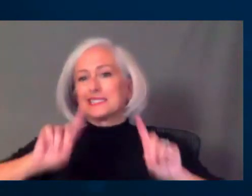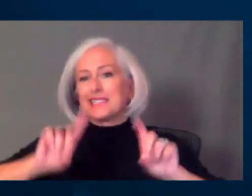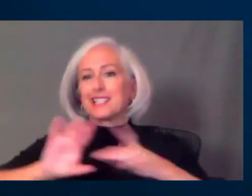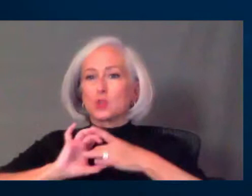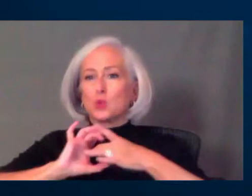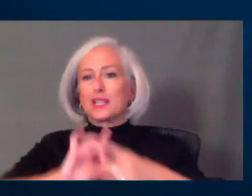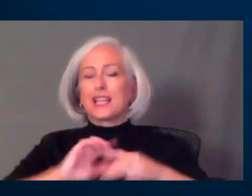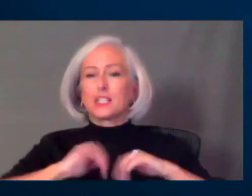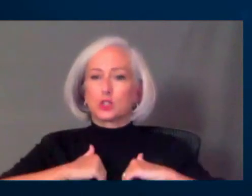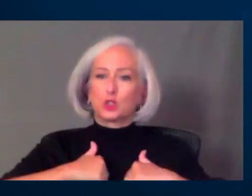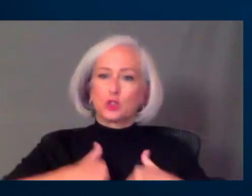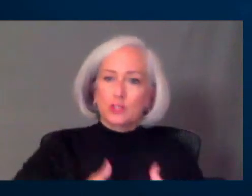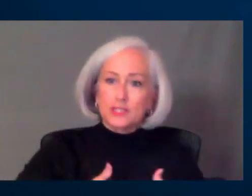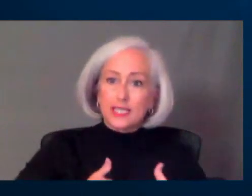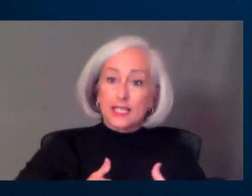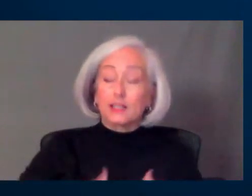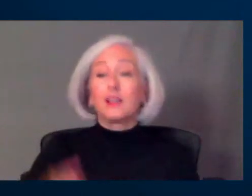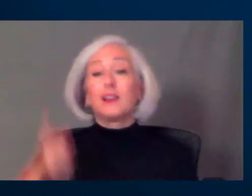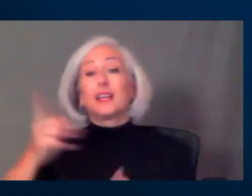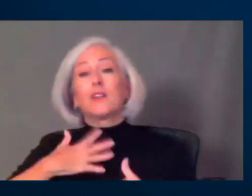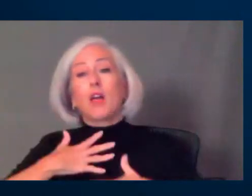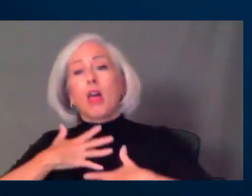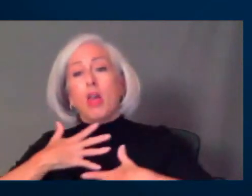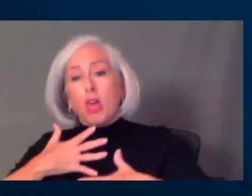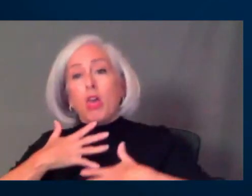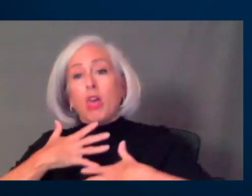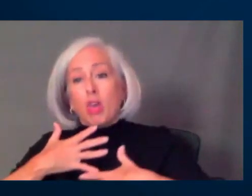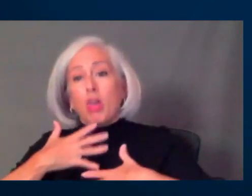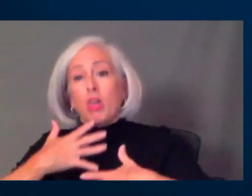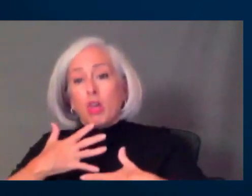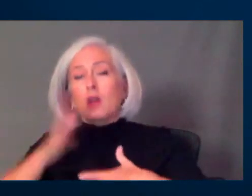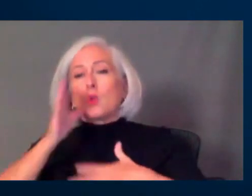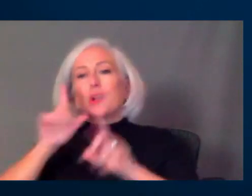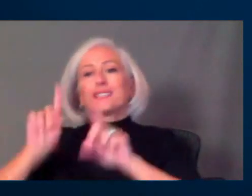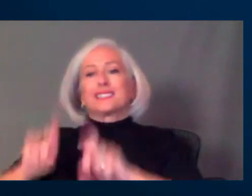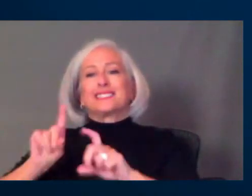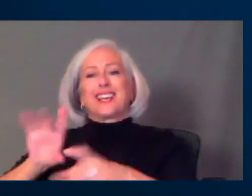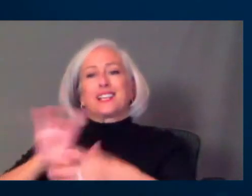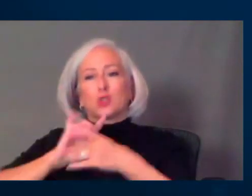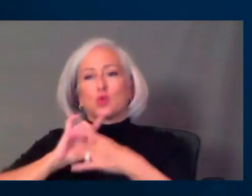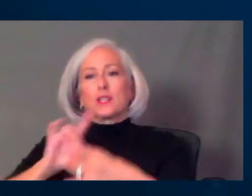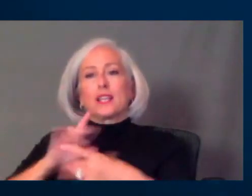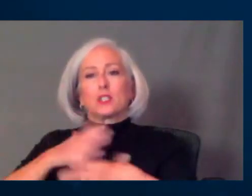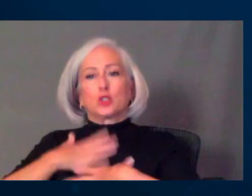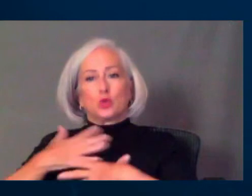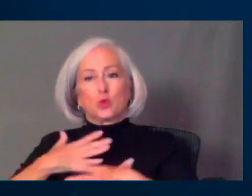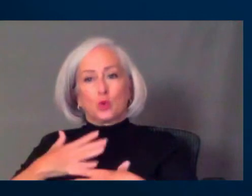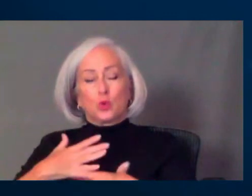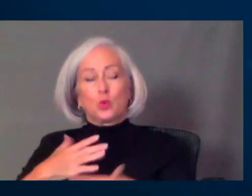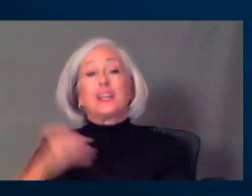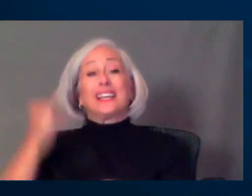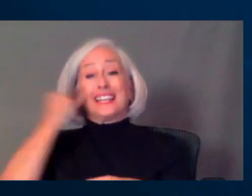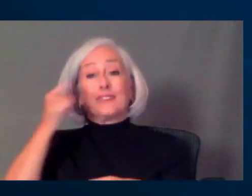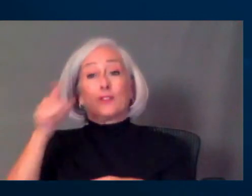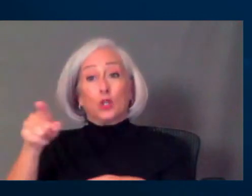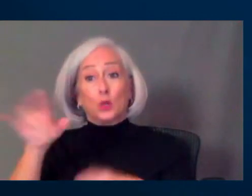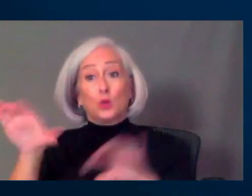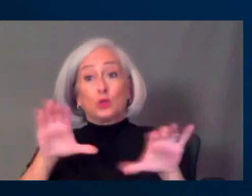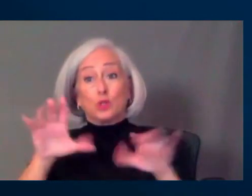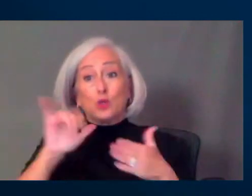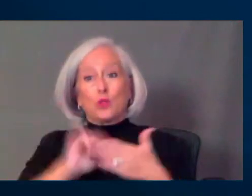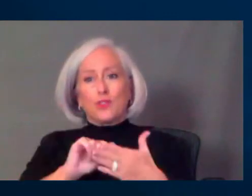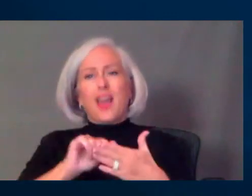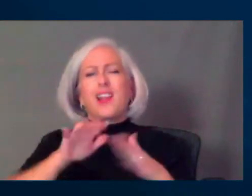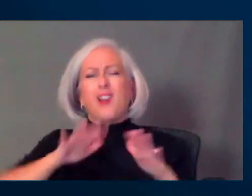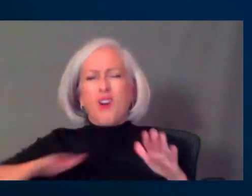And we're really right at that cusp of understanding what's potentially causing these symptoms, and then we can develop the treatments